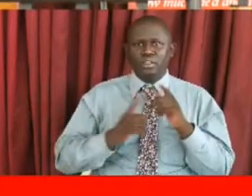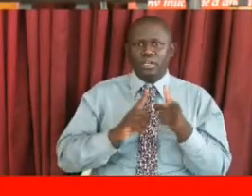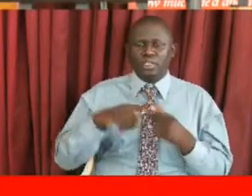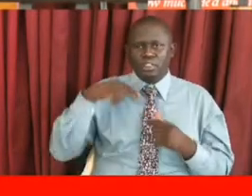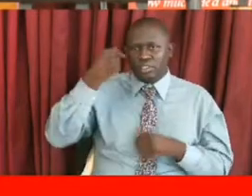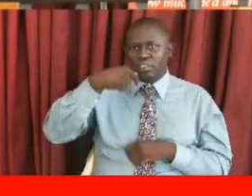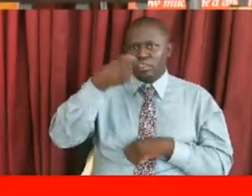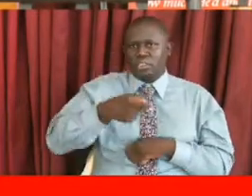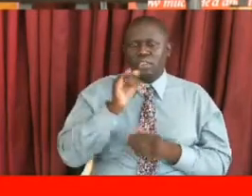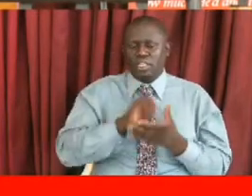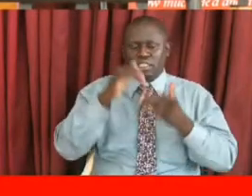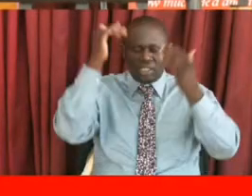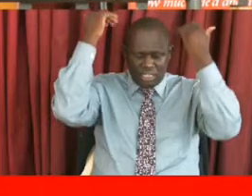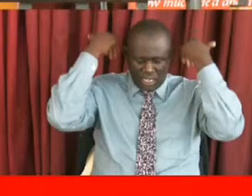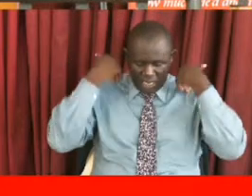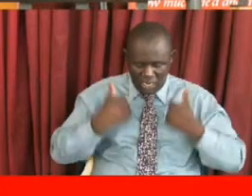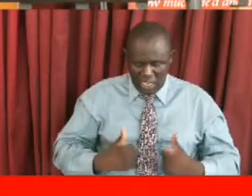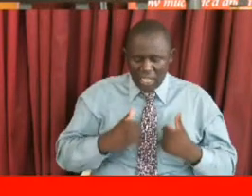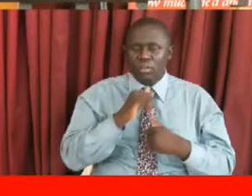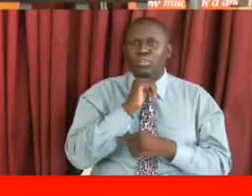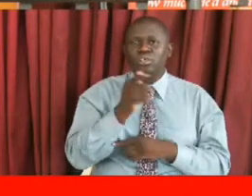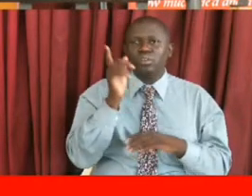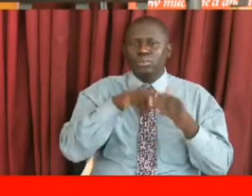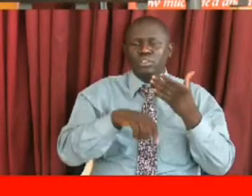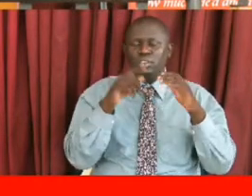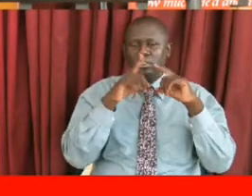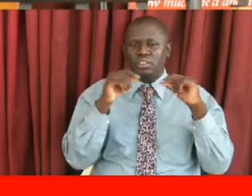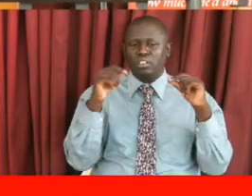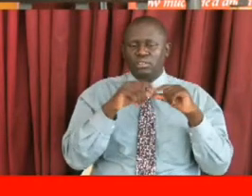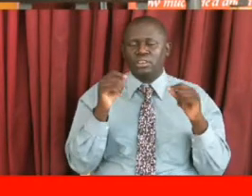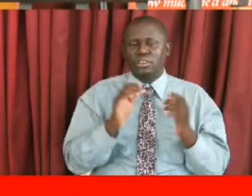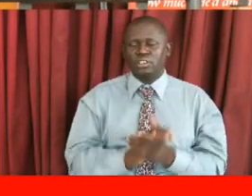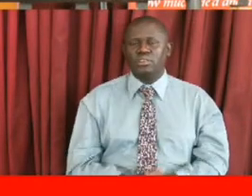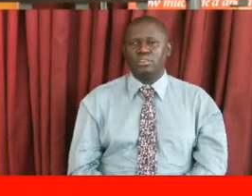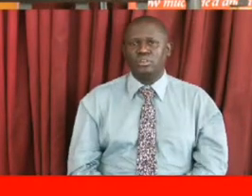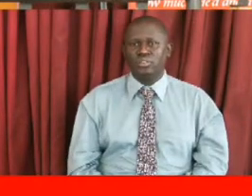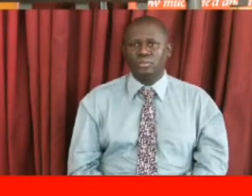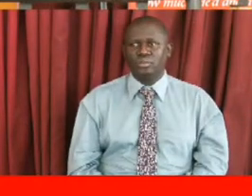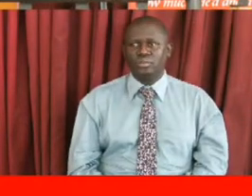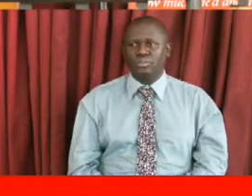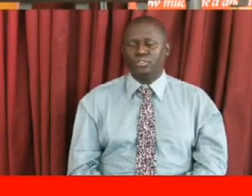messenger the messenger so if you attack William Bram